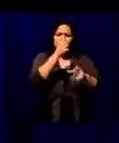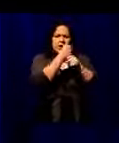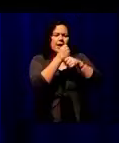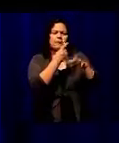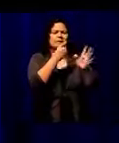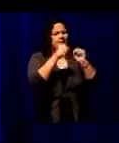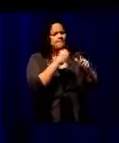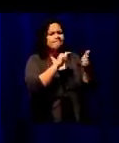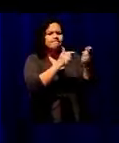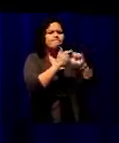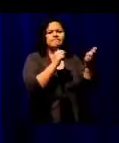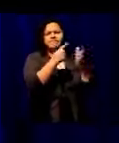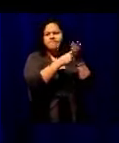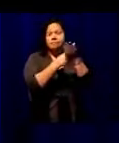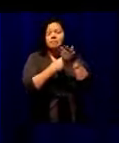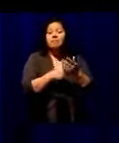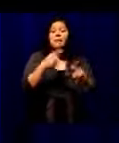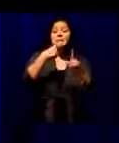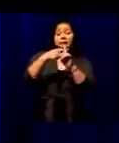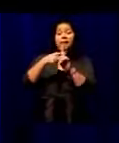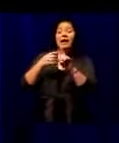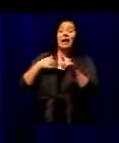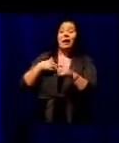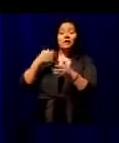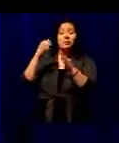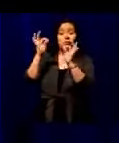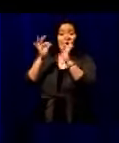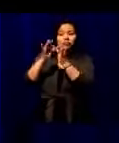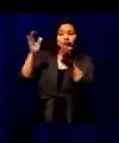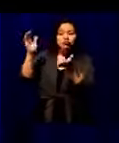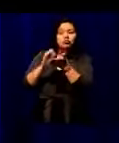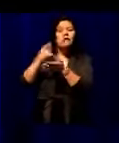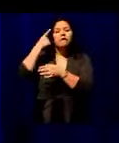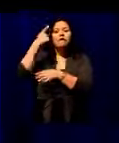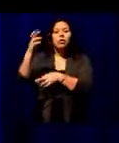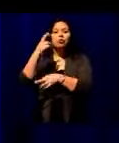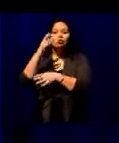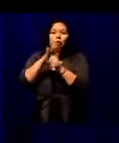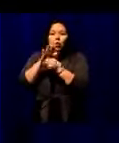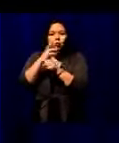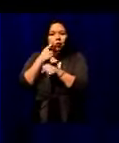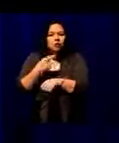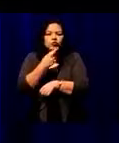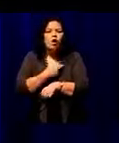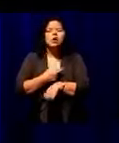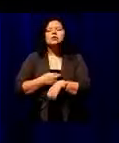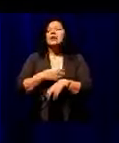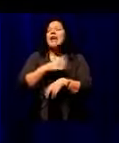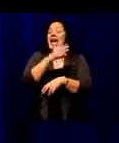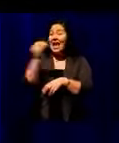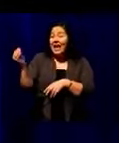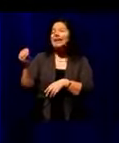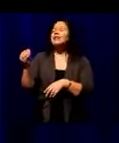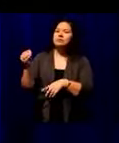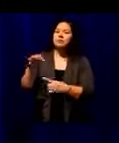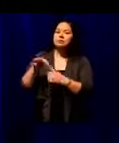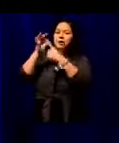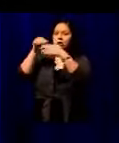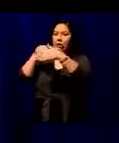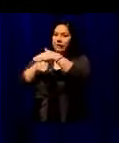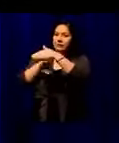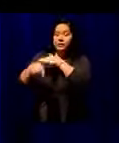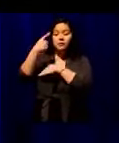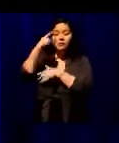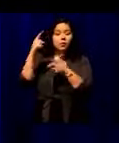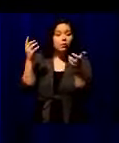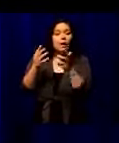to offer you discounts for takeout at local restaurants or dine-in, and exclusive access to a